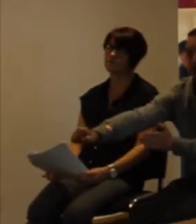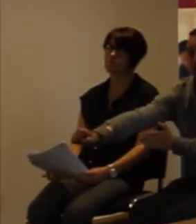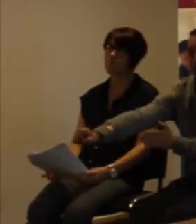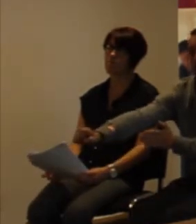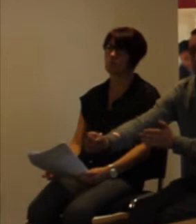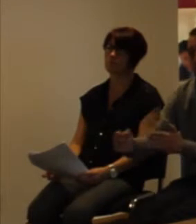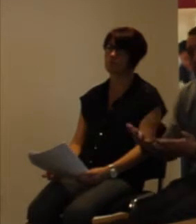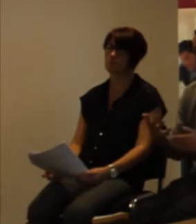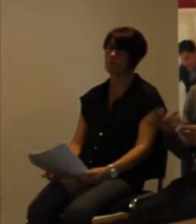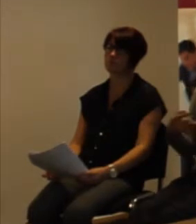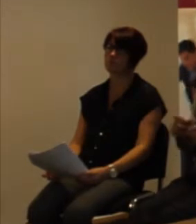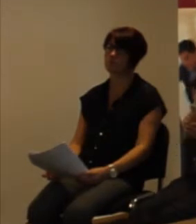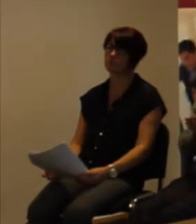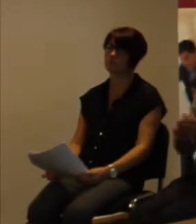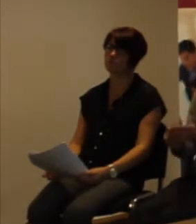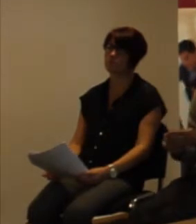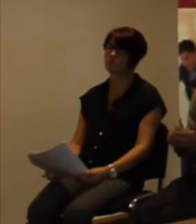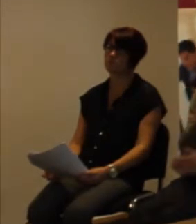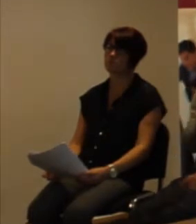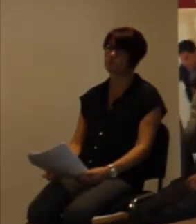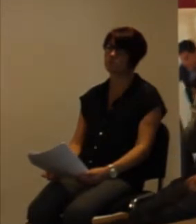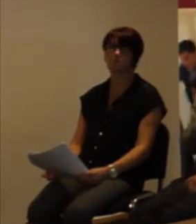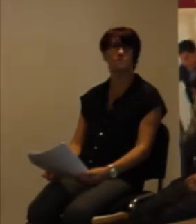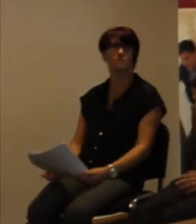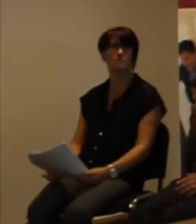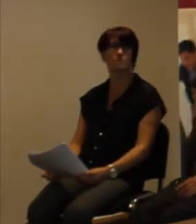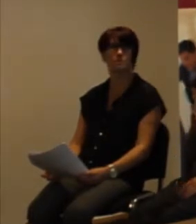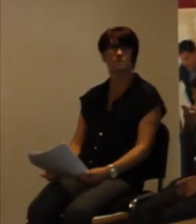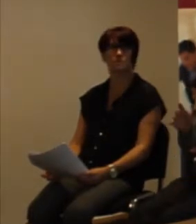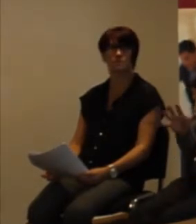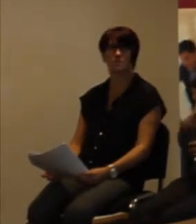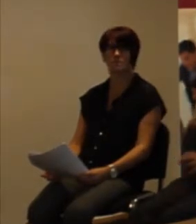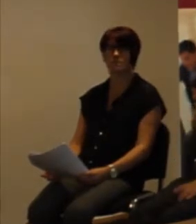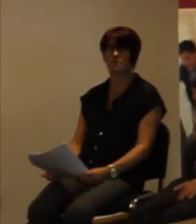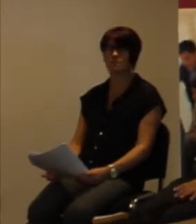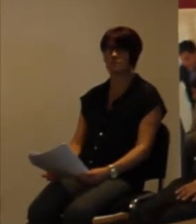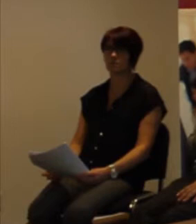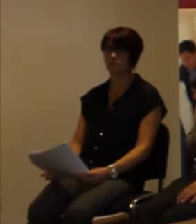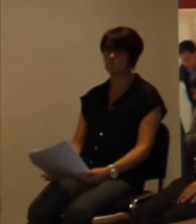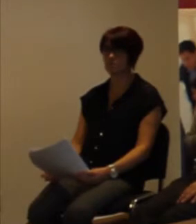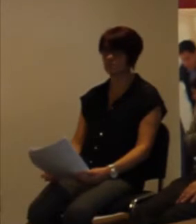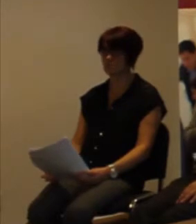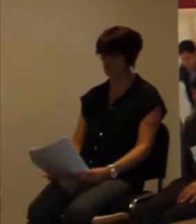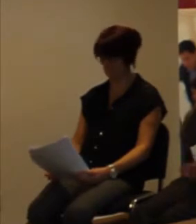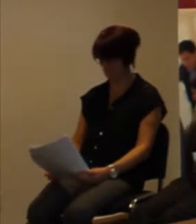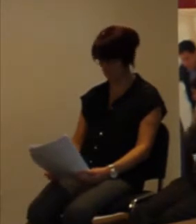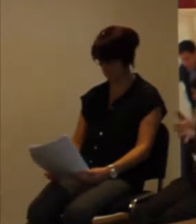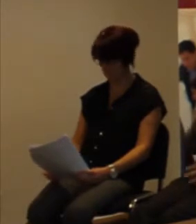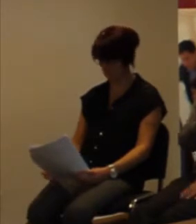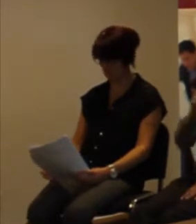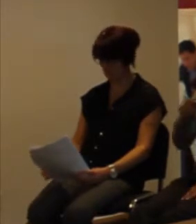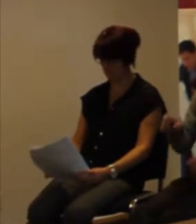is. scribing in effect, This is a reasonable adjustment, isn't it? Yes, definitely. but that's most of our clients.